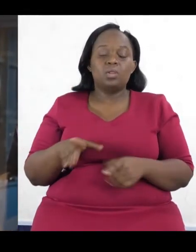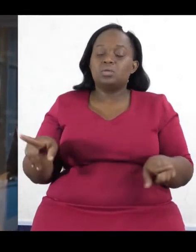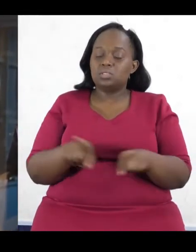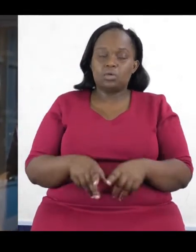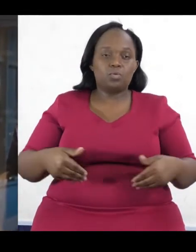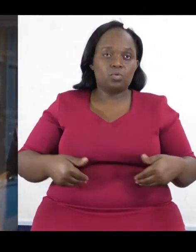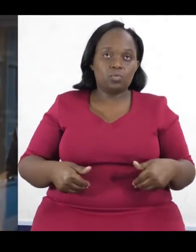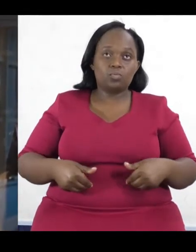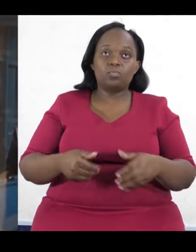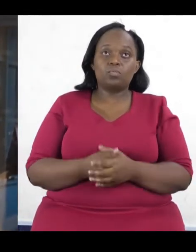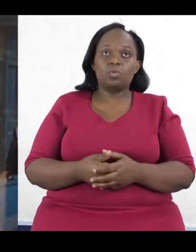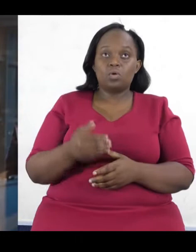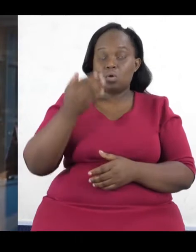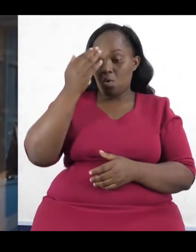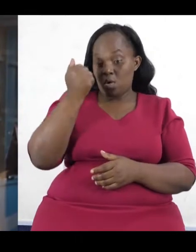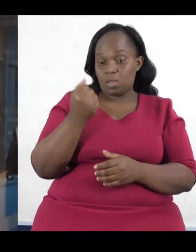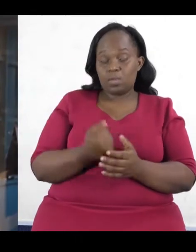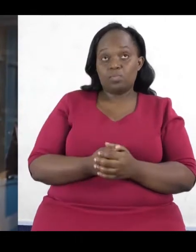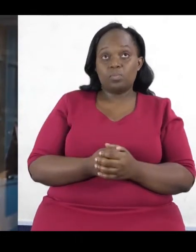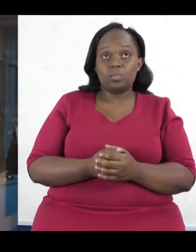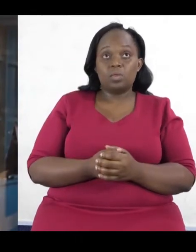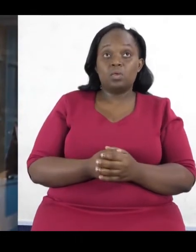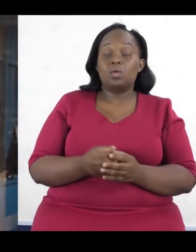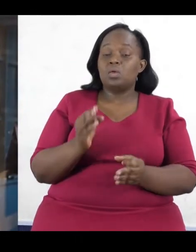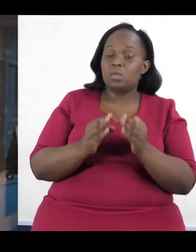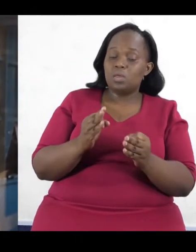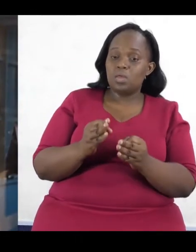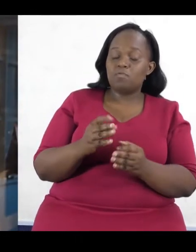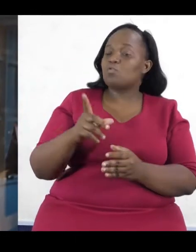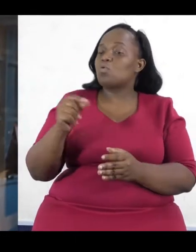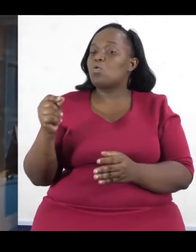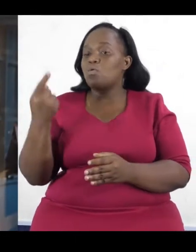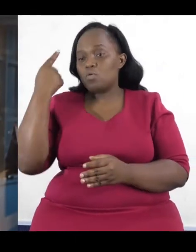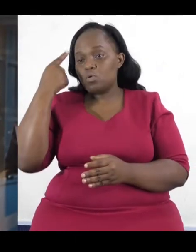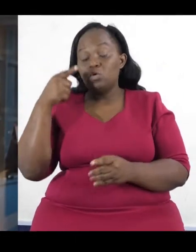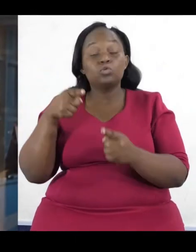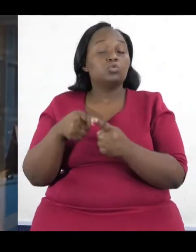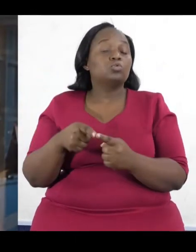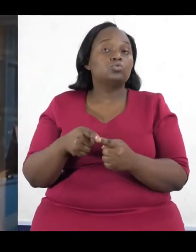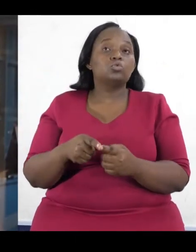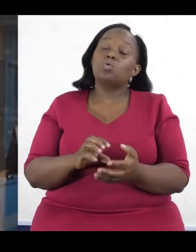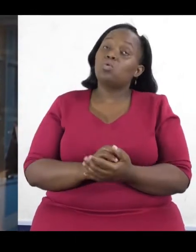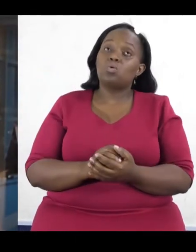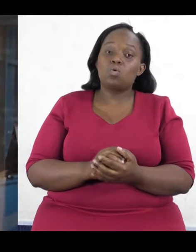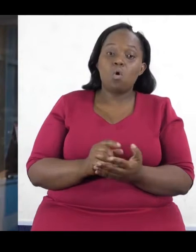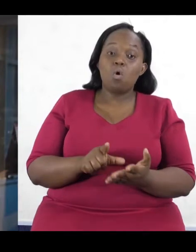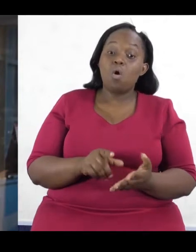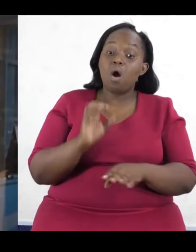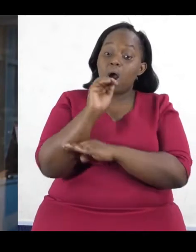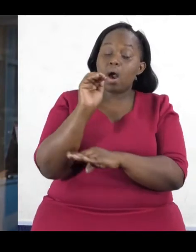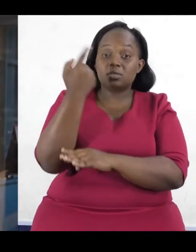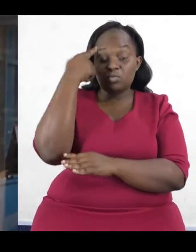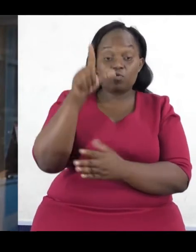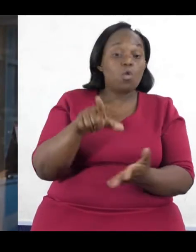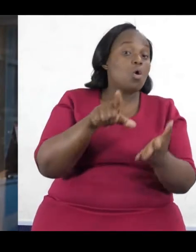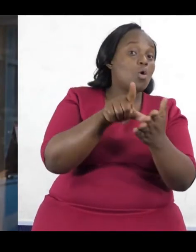the youth. Because if you move to these banks or the credit institutions, the first thing they'll ask for is, where